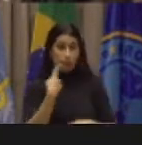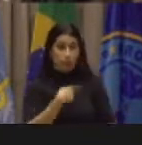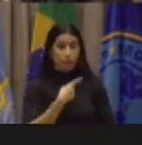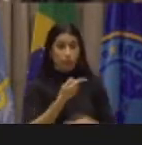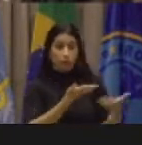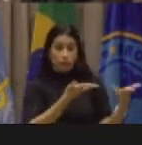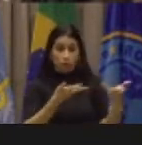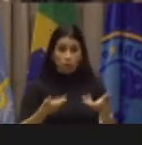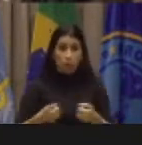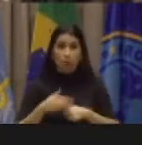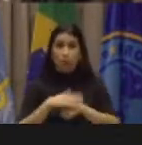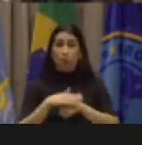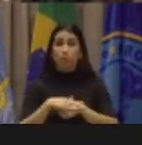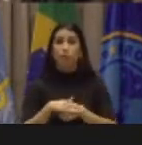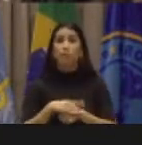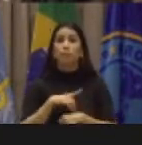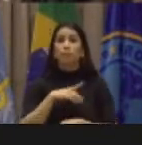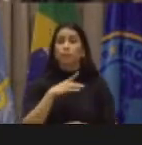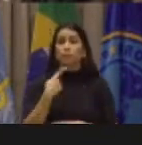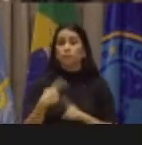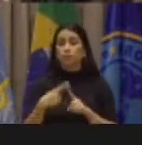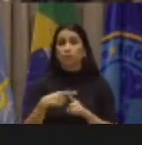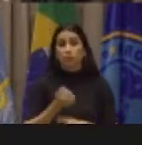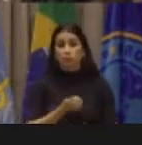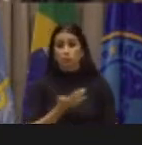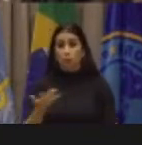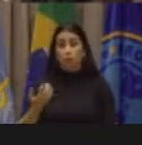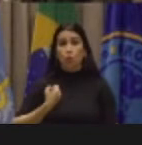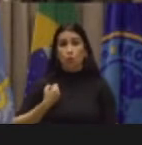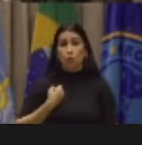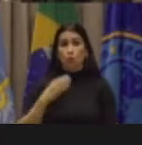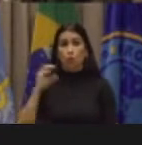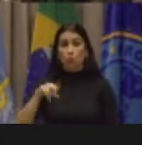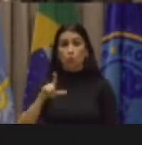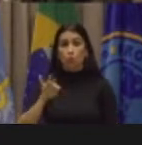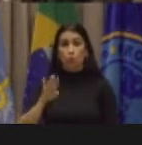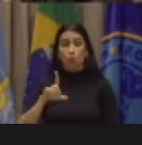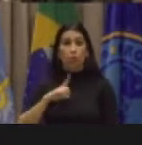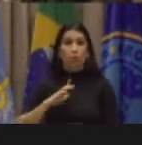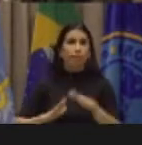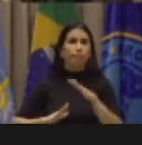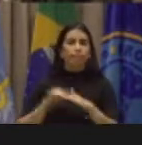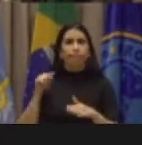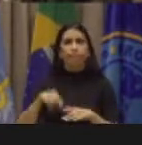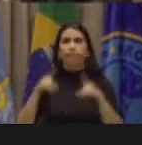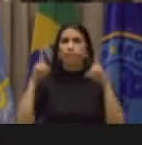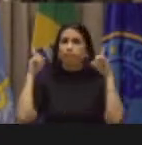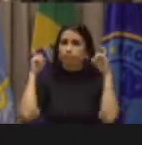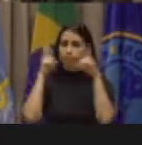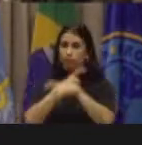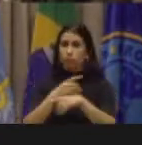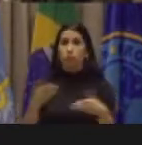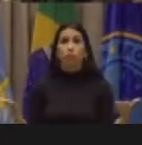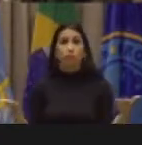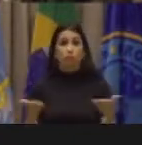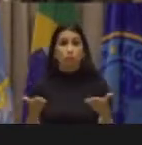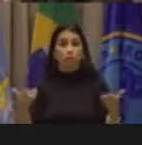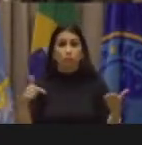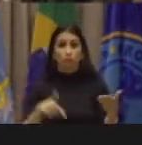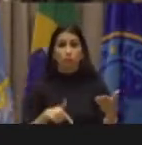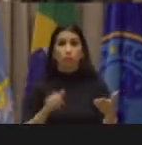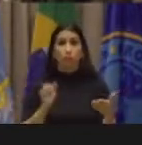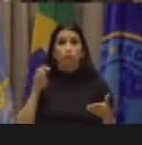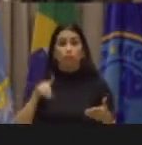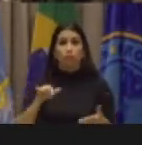received only our own patients because the number of consultations were very restricted.